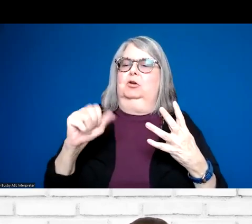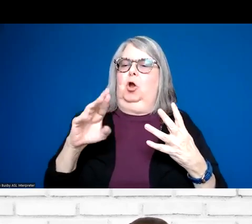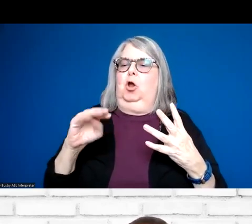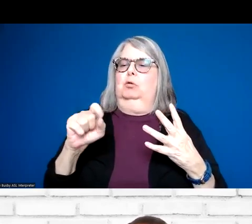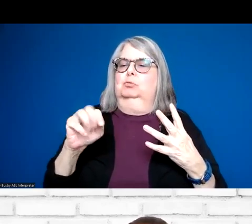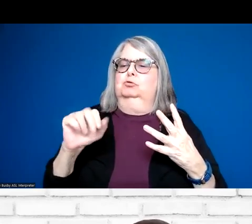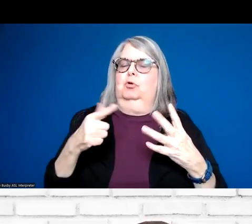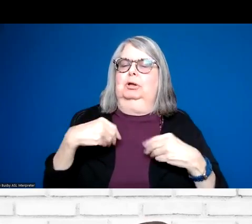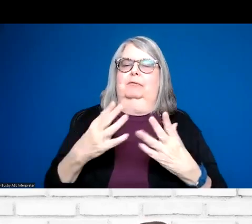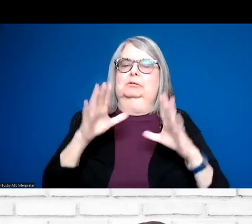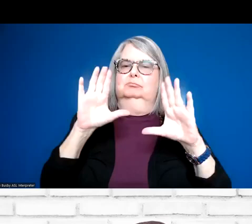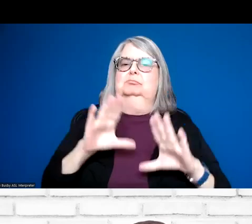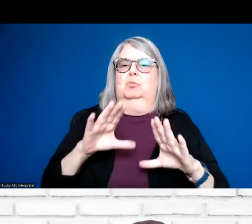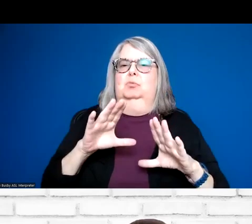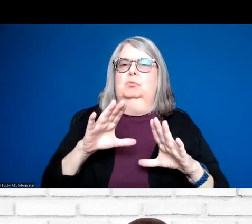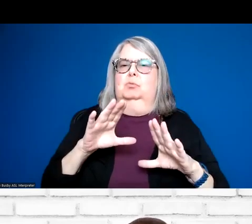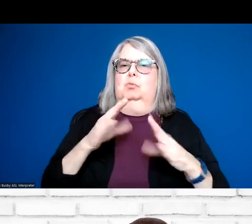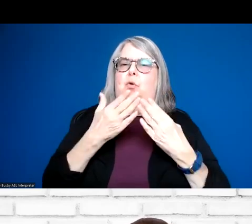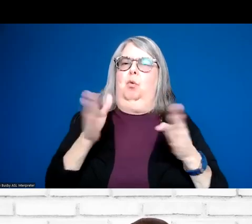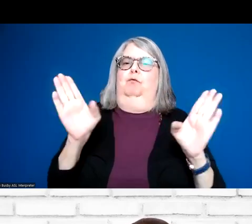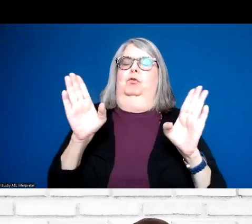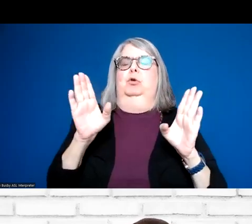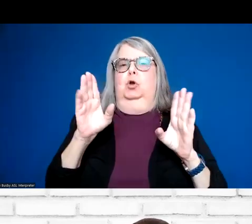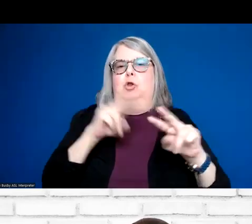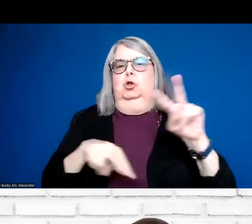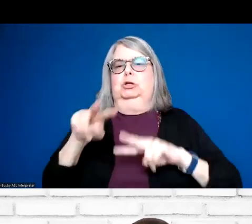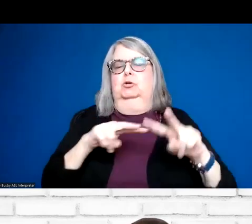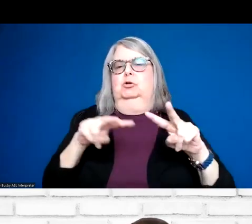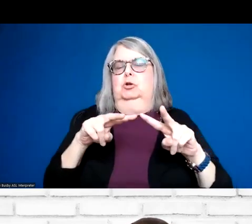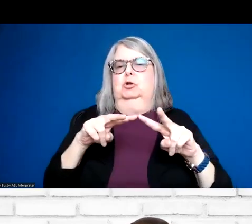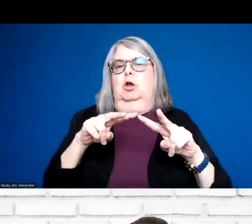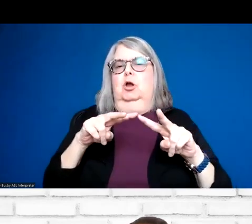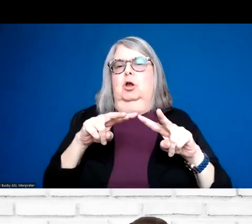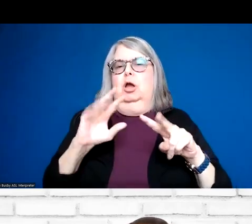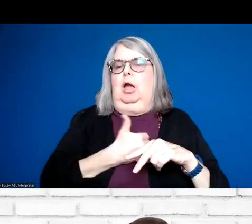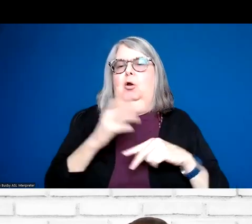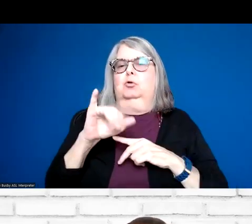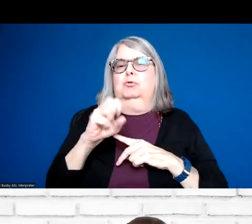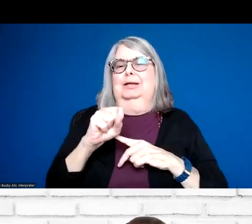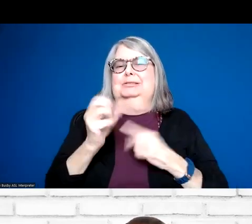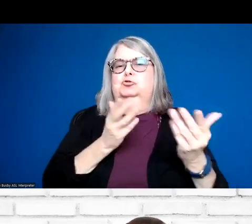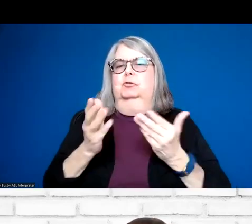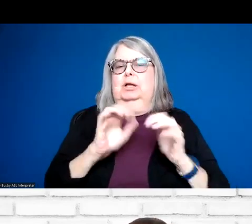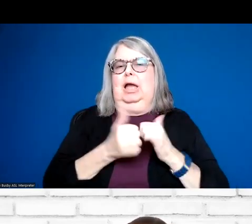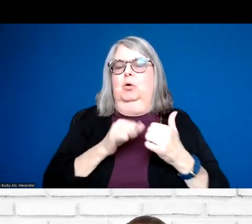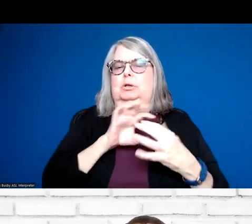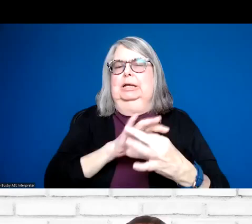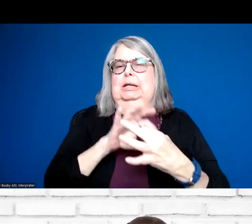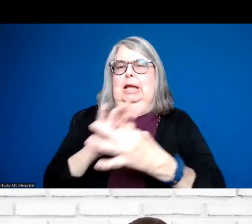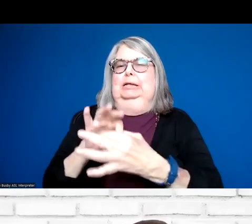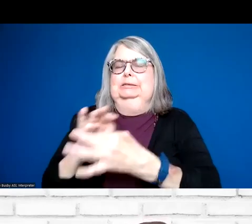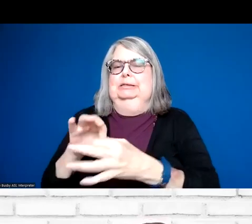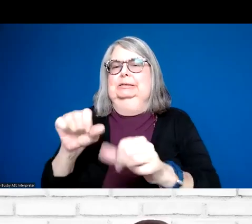stellar overview of taking a look at crisis services and how to make connections in areas